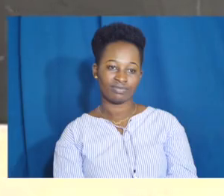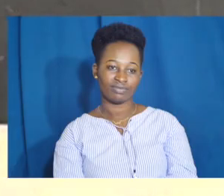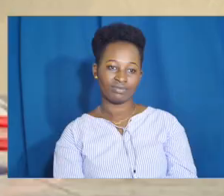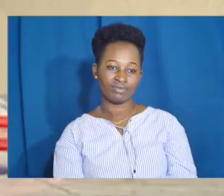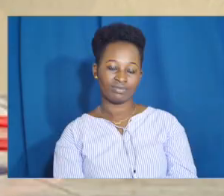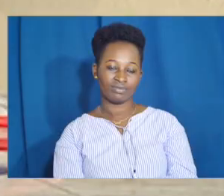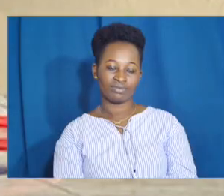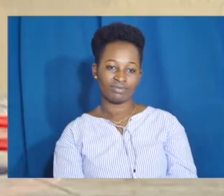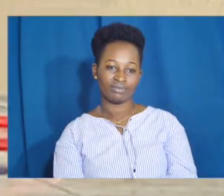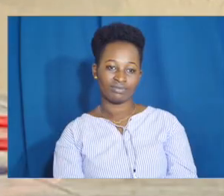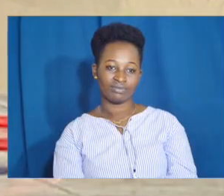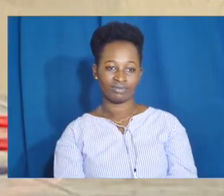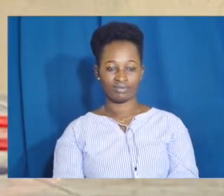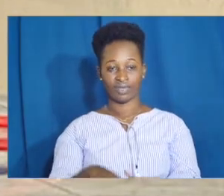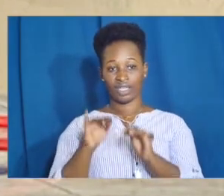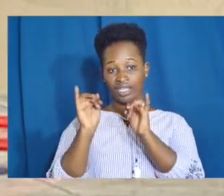chickens